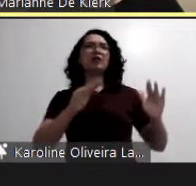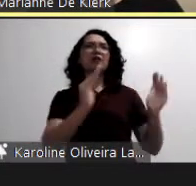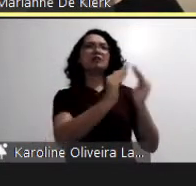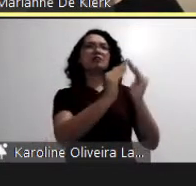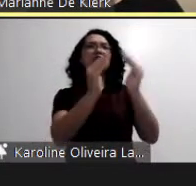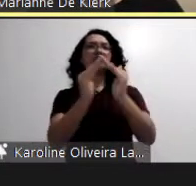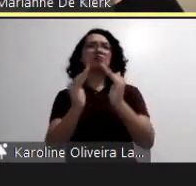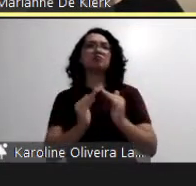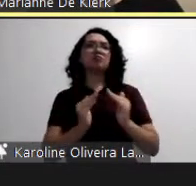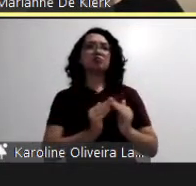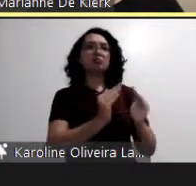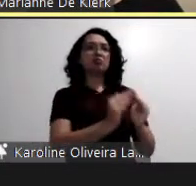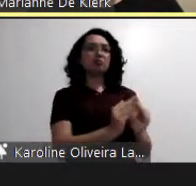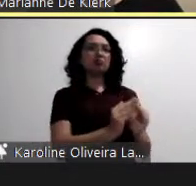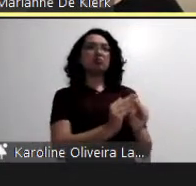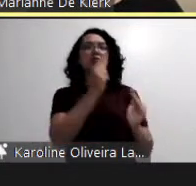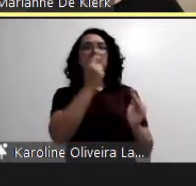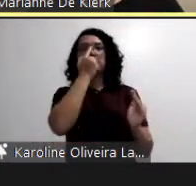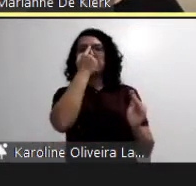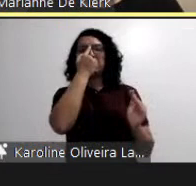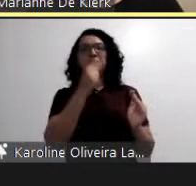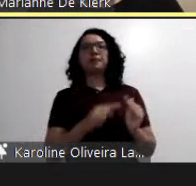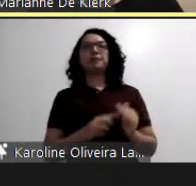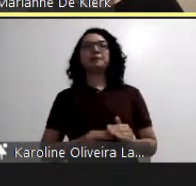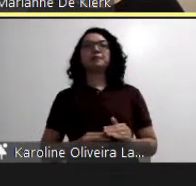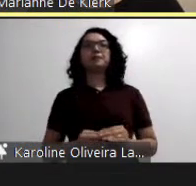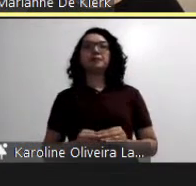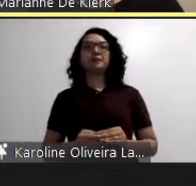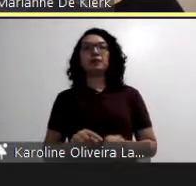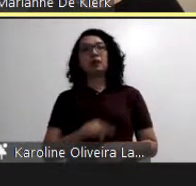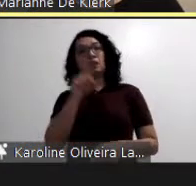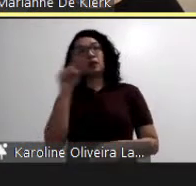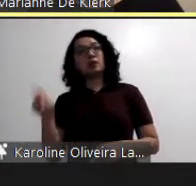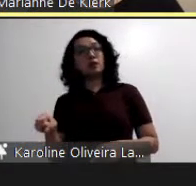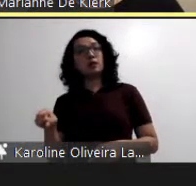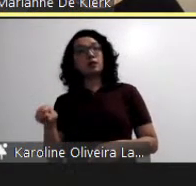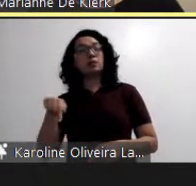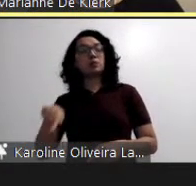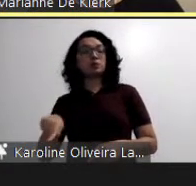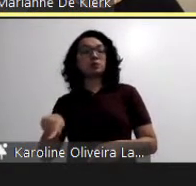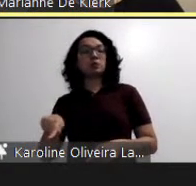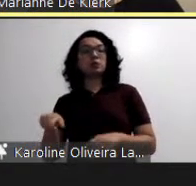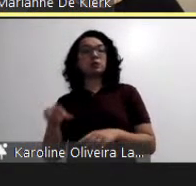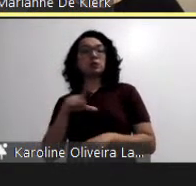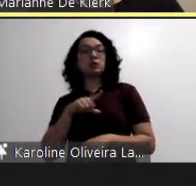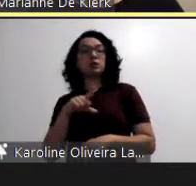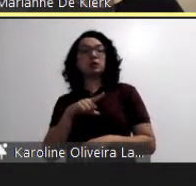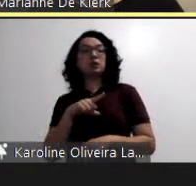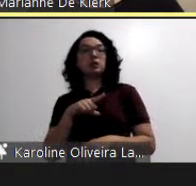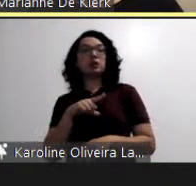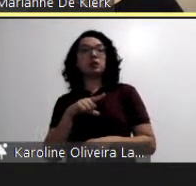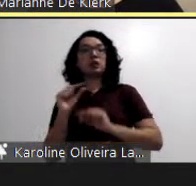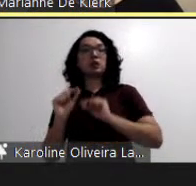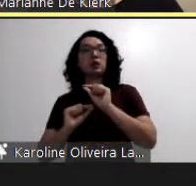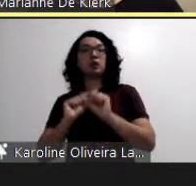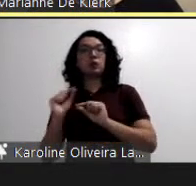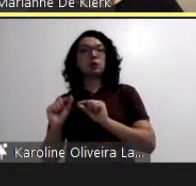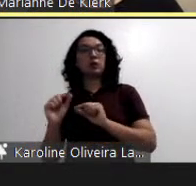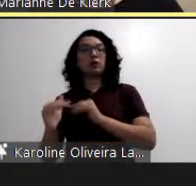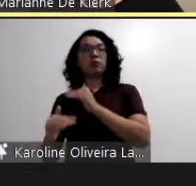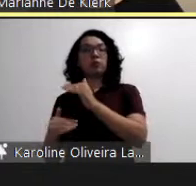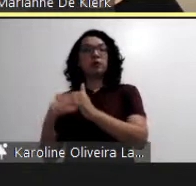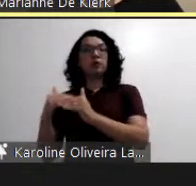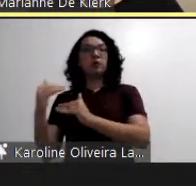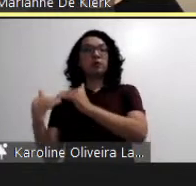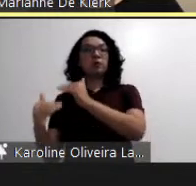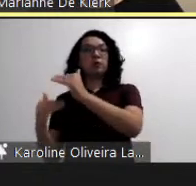second decade of the 21st century, only a commercial street and a few blocks left. So this was willful urban destruction of